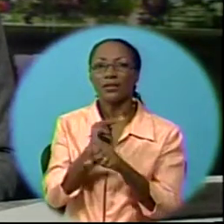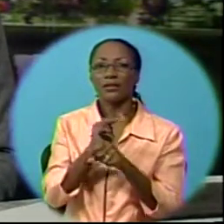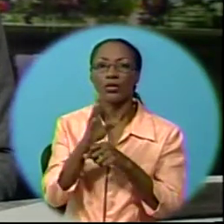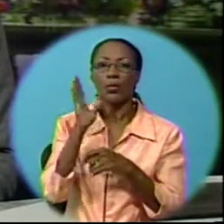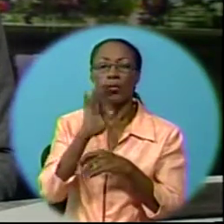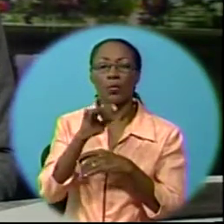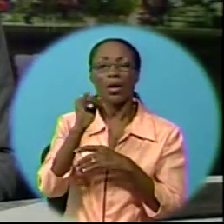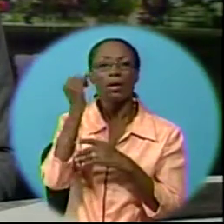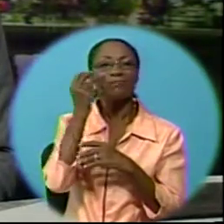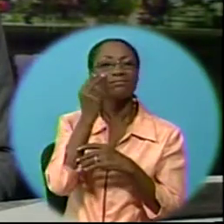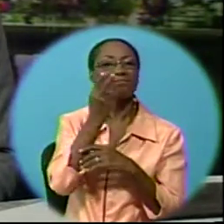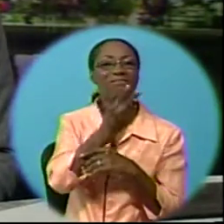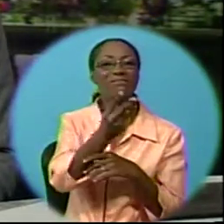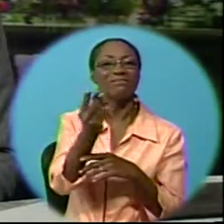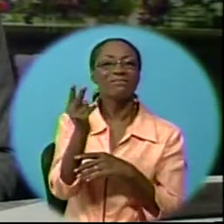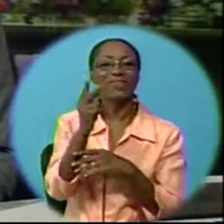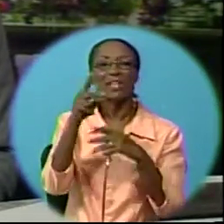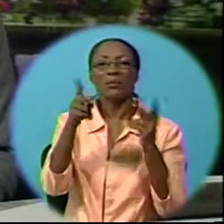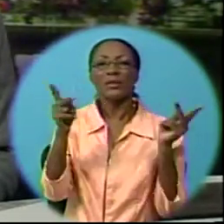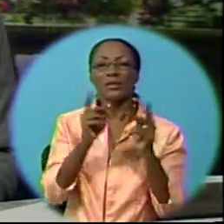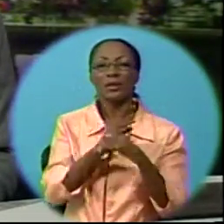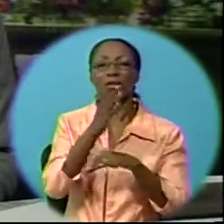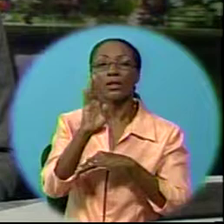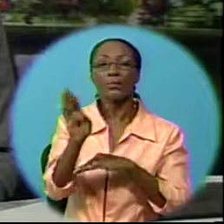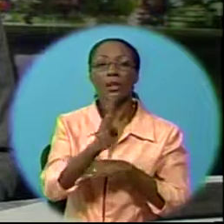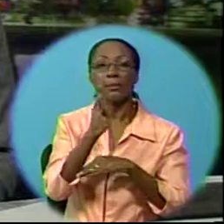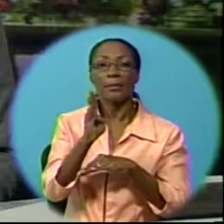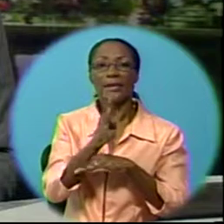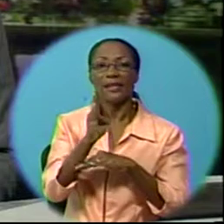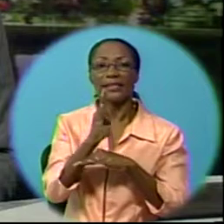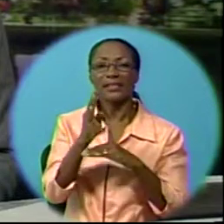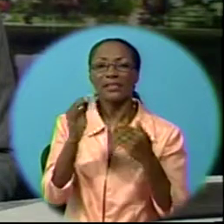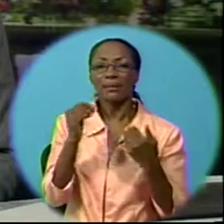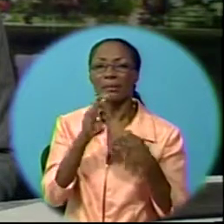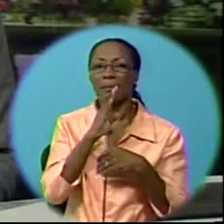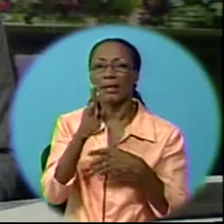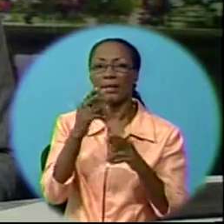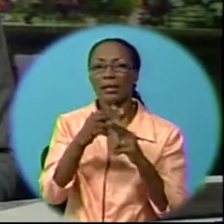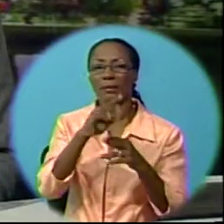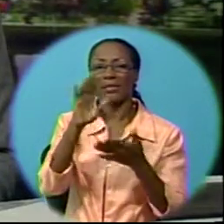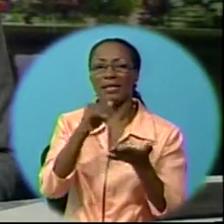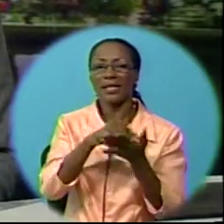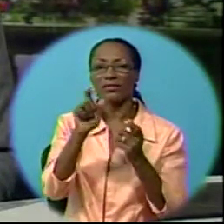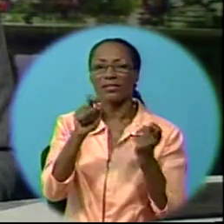be identifying facilities across the islands to be branded as centers of excellence.